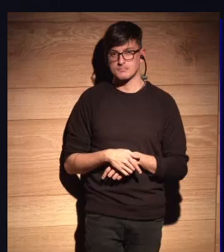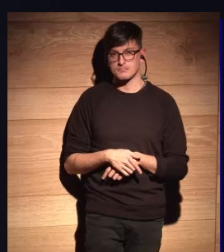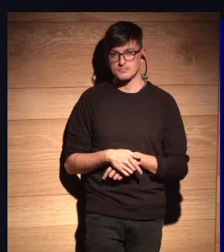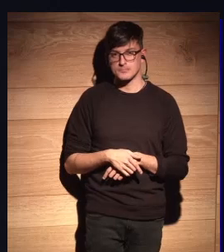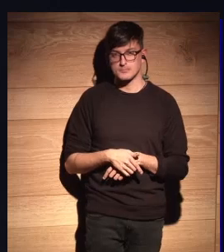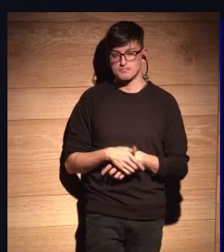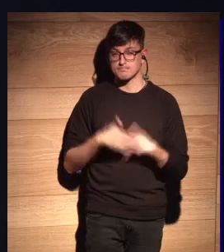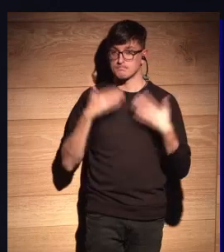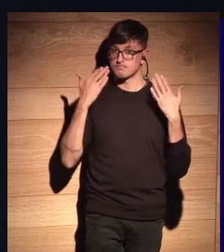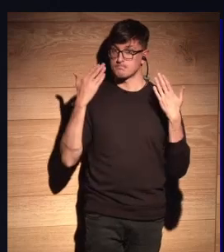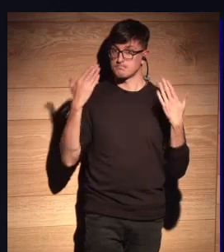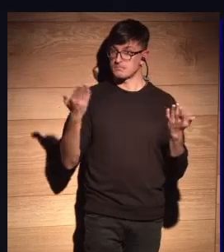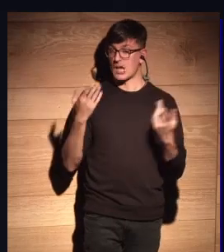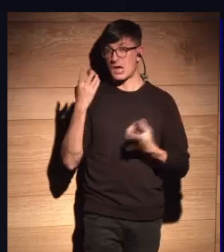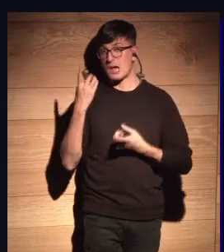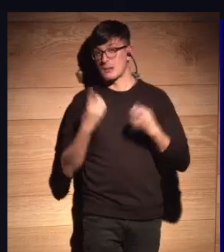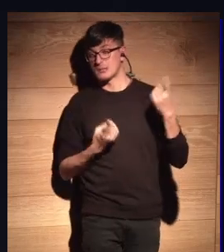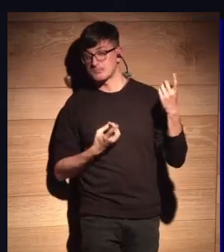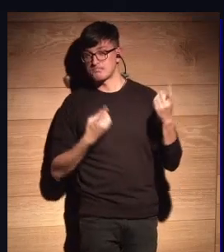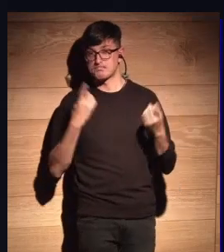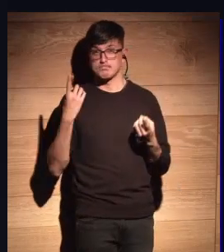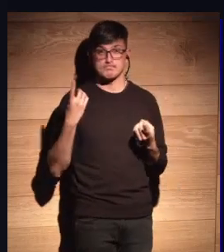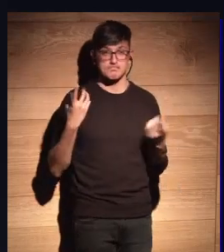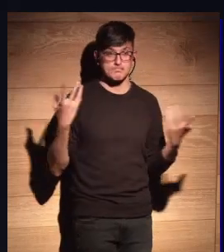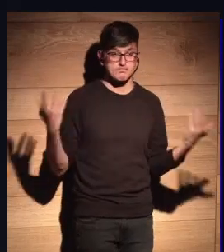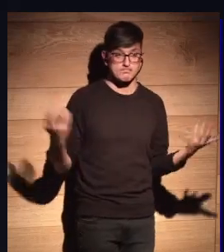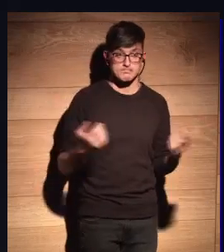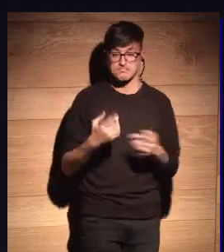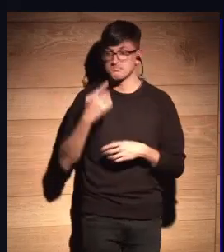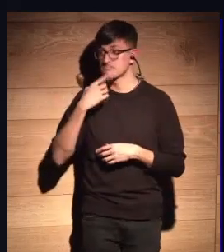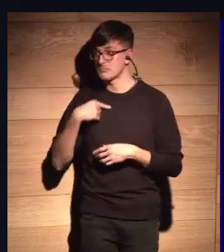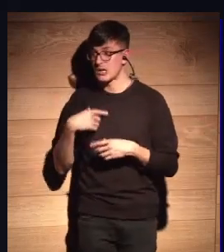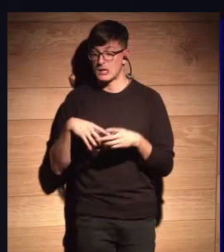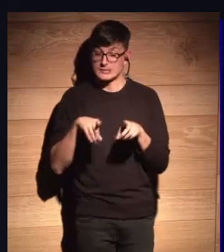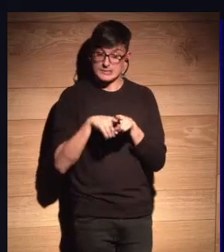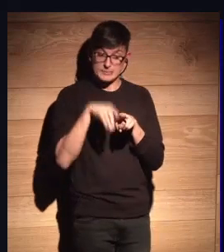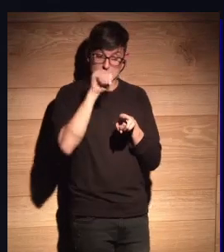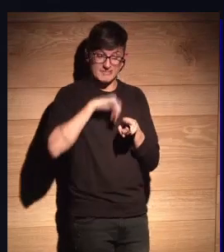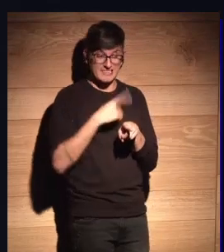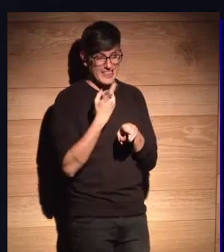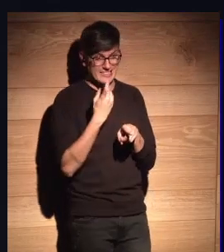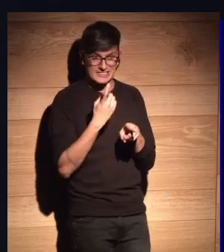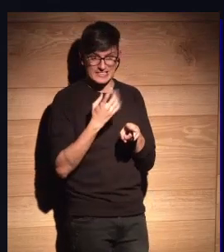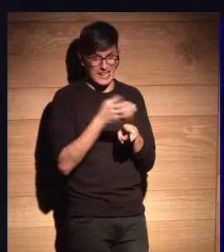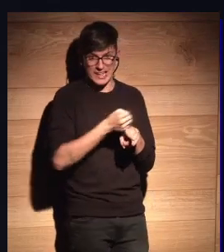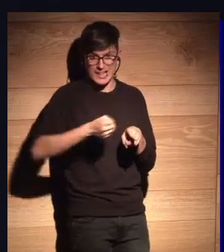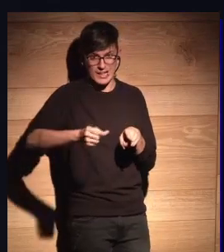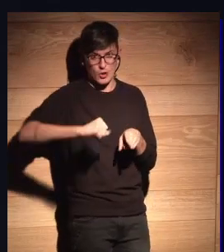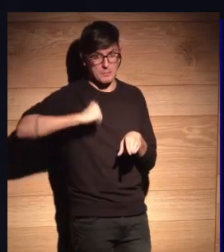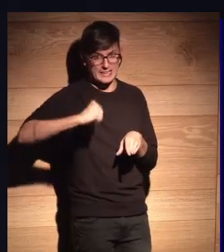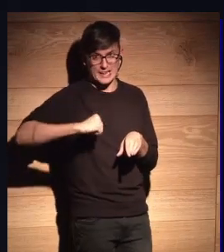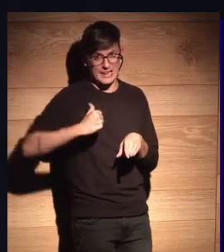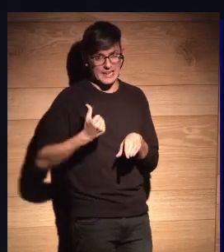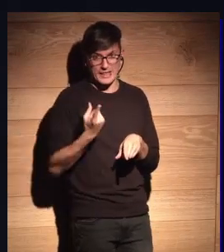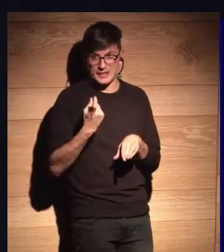my brother's, needs to go to the hospital or whatever." So we were always helpful to her. So I